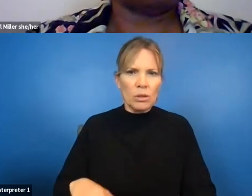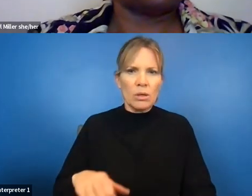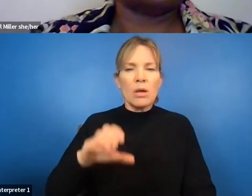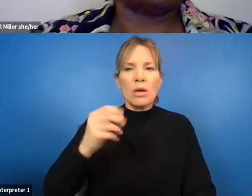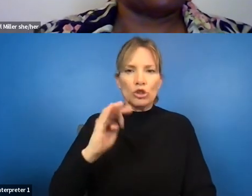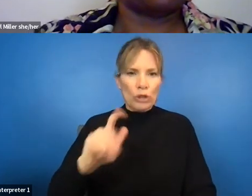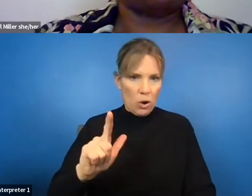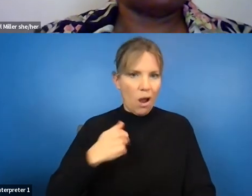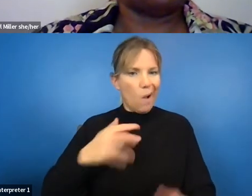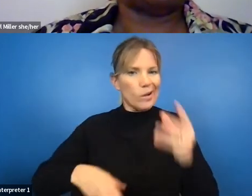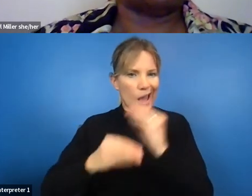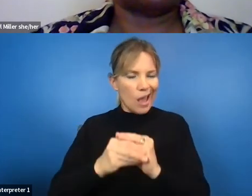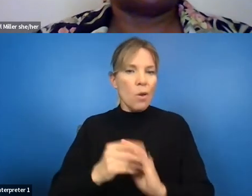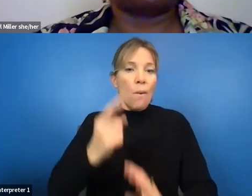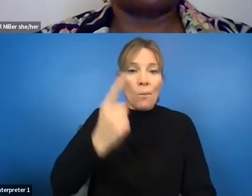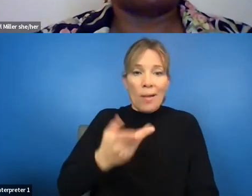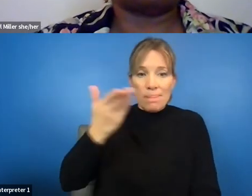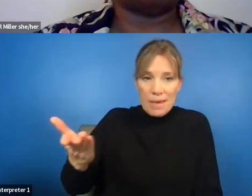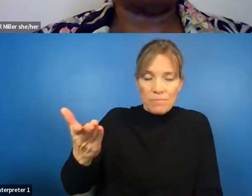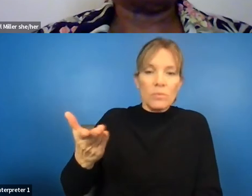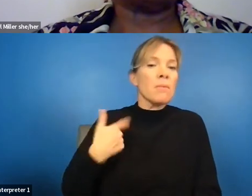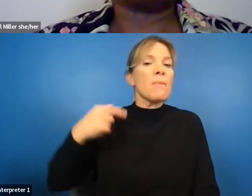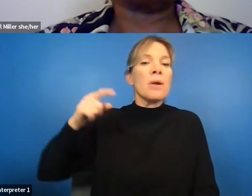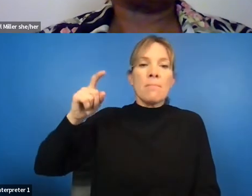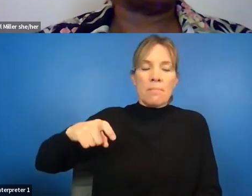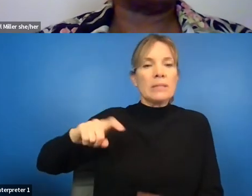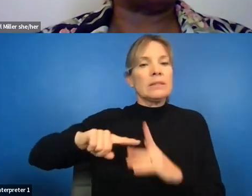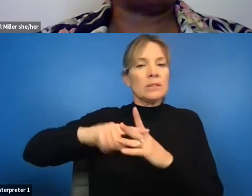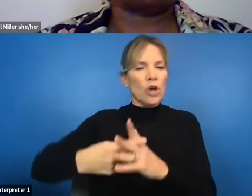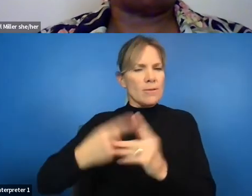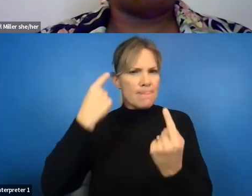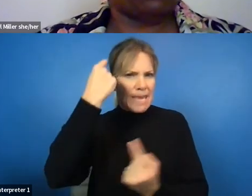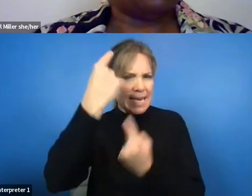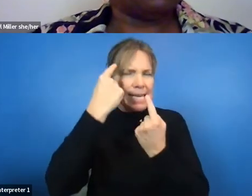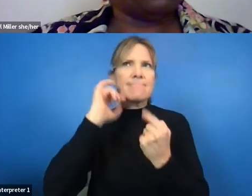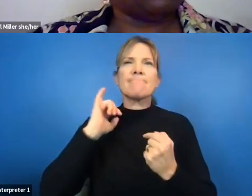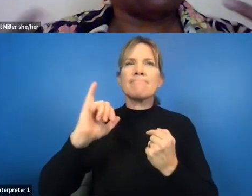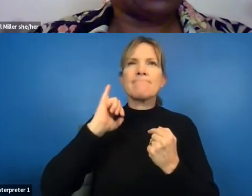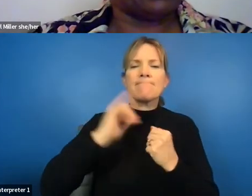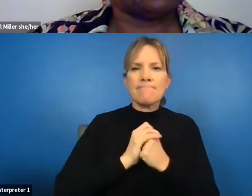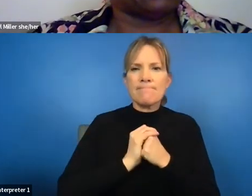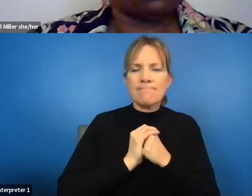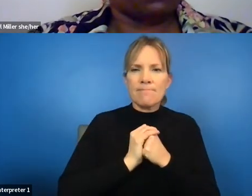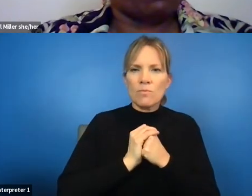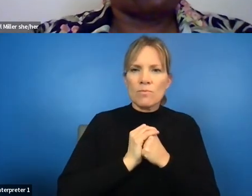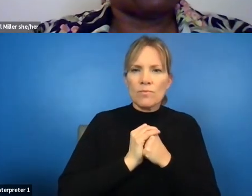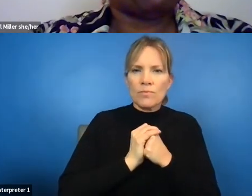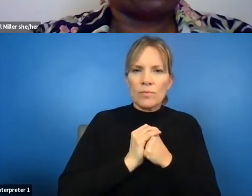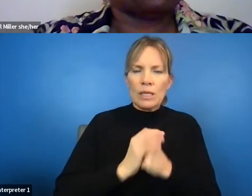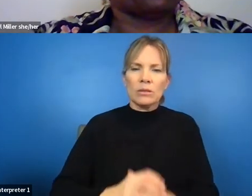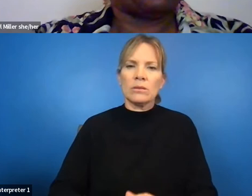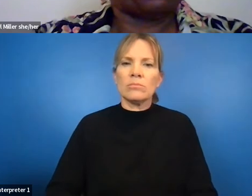And I would like to add that one of the things is that we have to start thinking of these